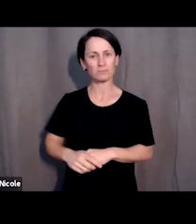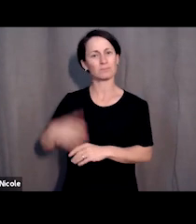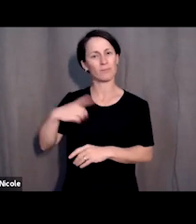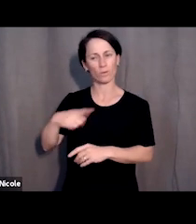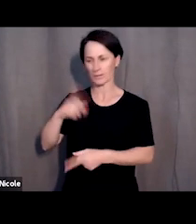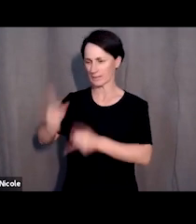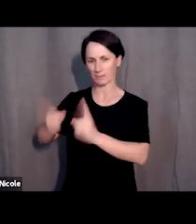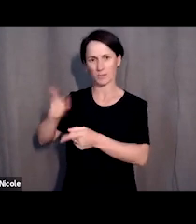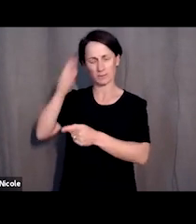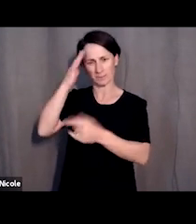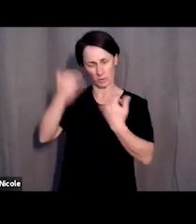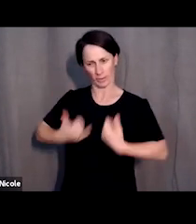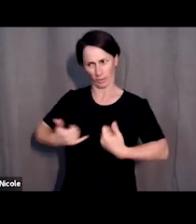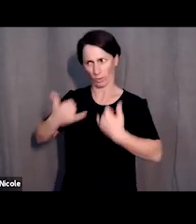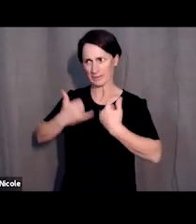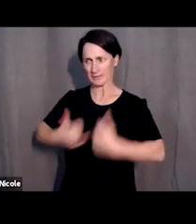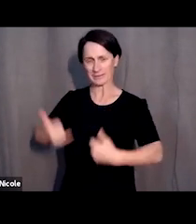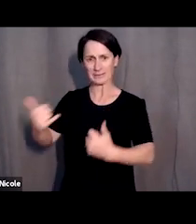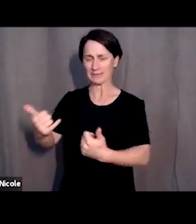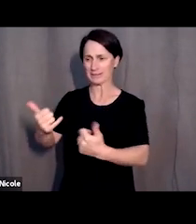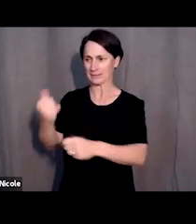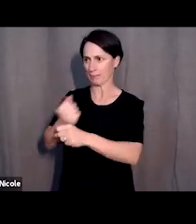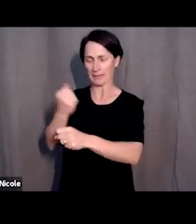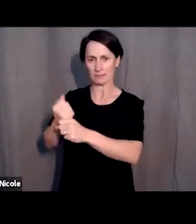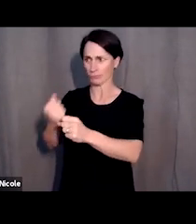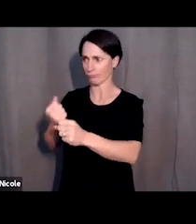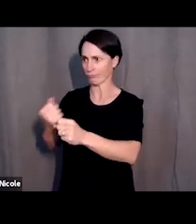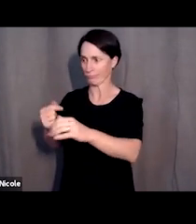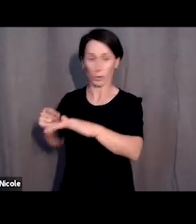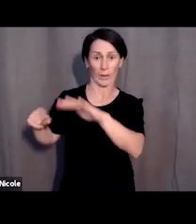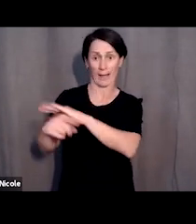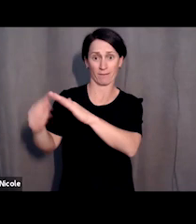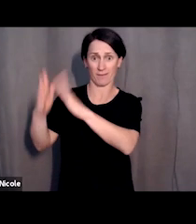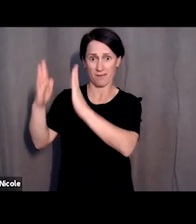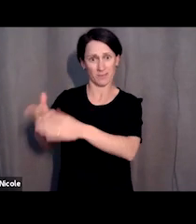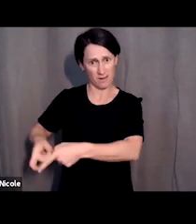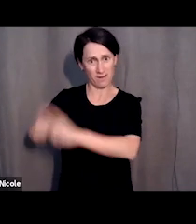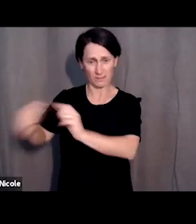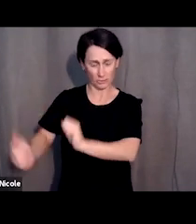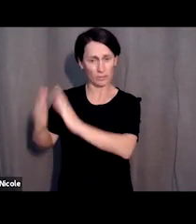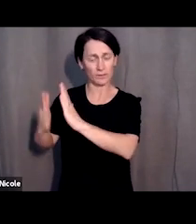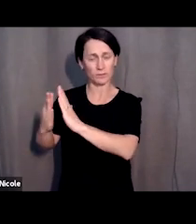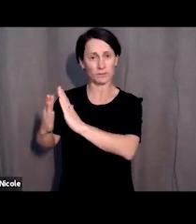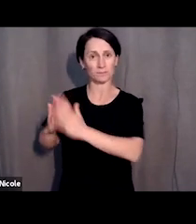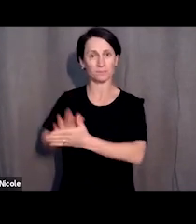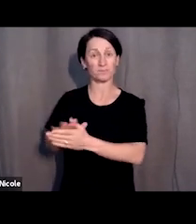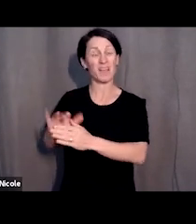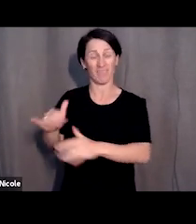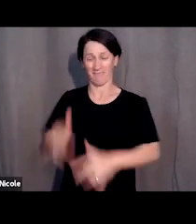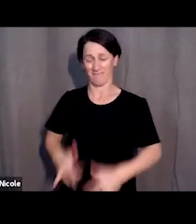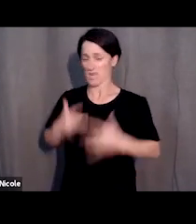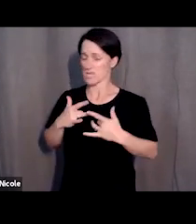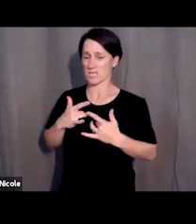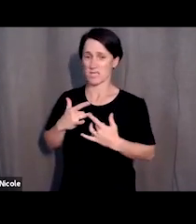that ability to reach difficult. And again, discrimination on the way there can also